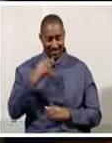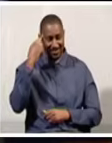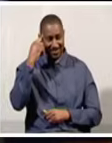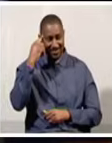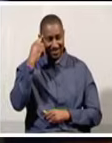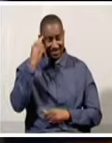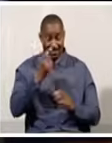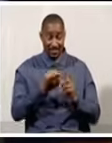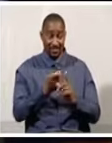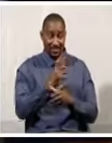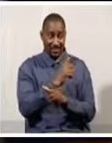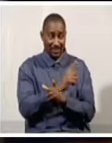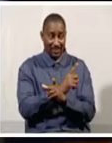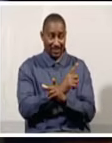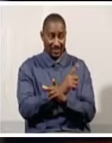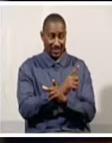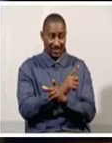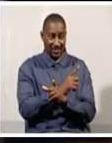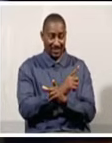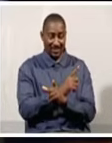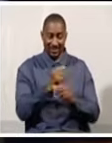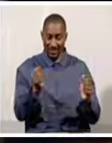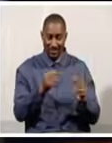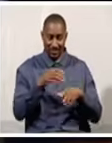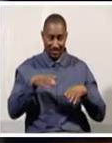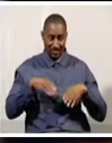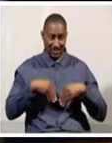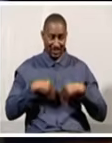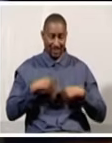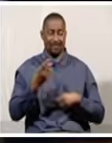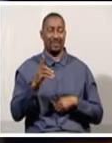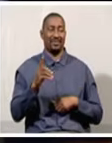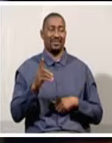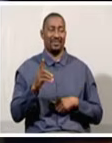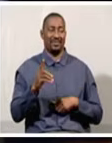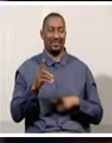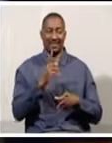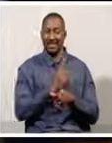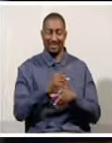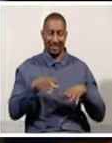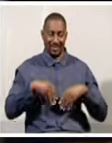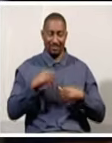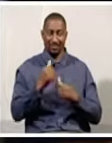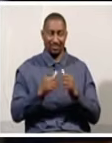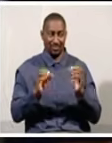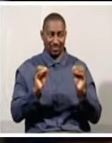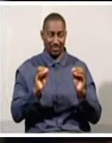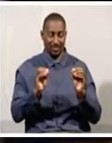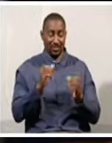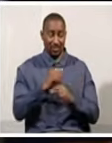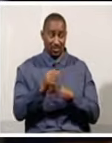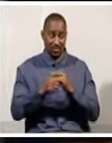from government side it wouldn't be accepted. But that wasn't the case. Because last year, the